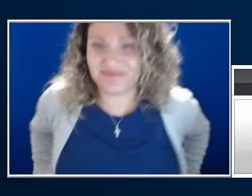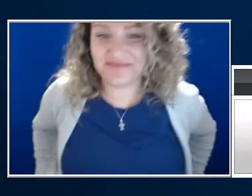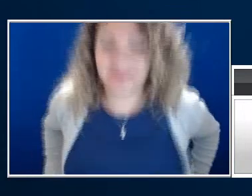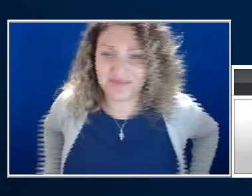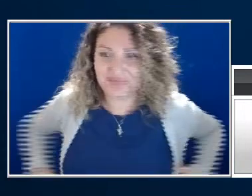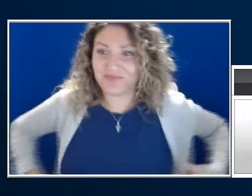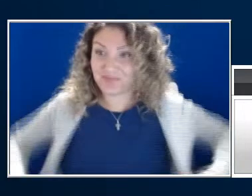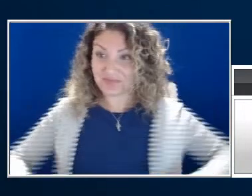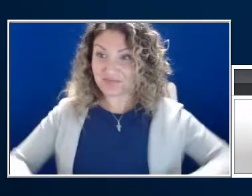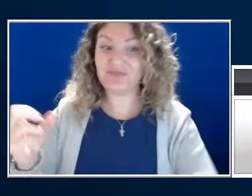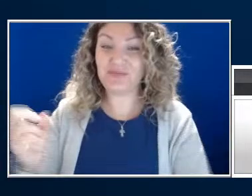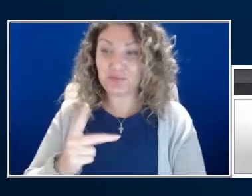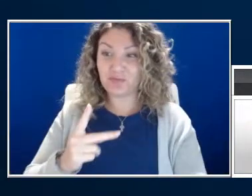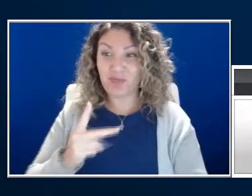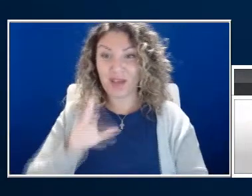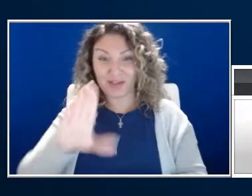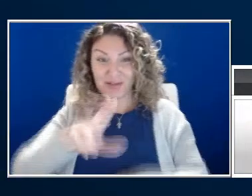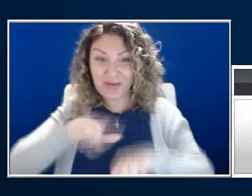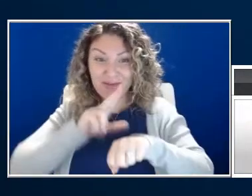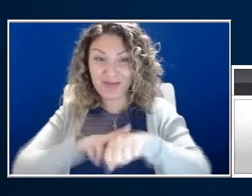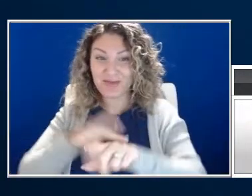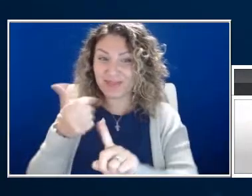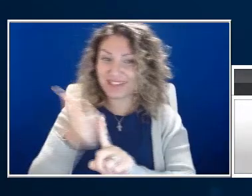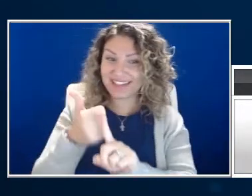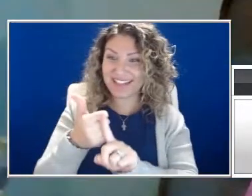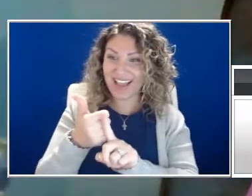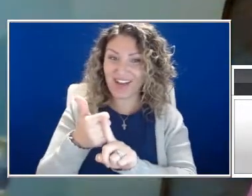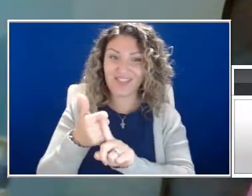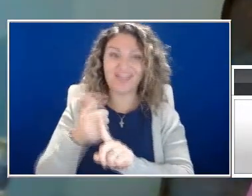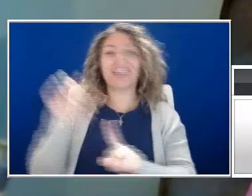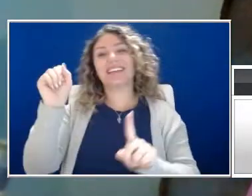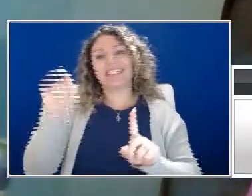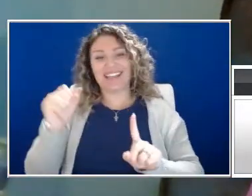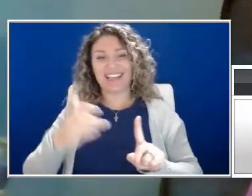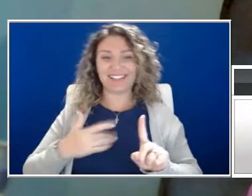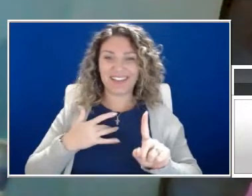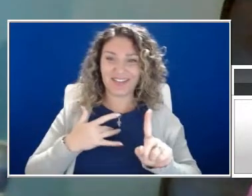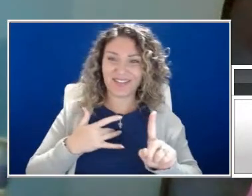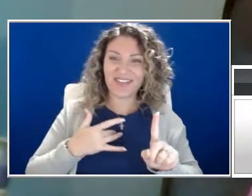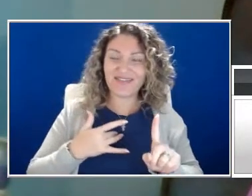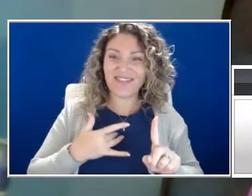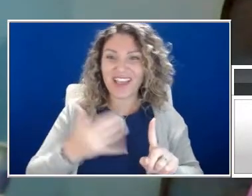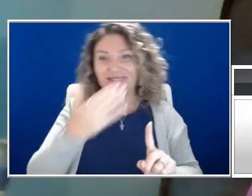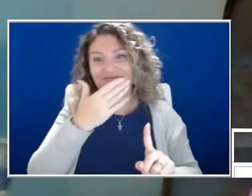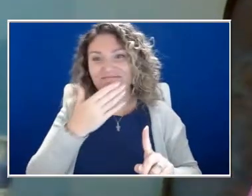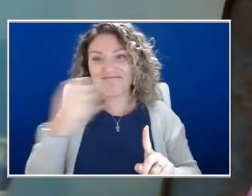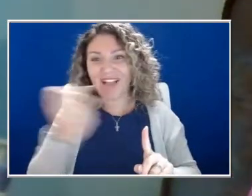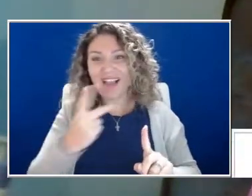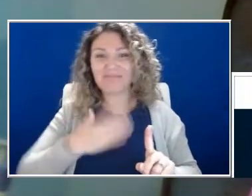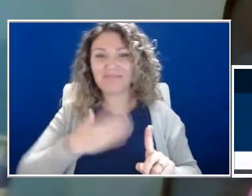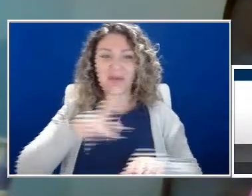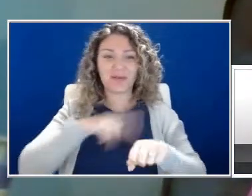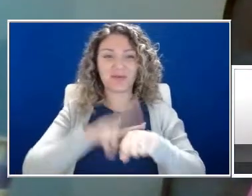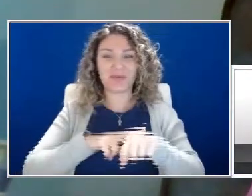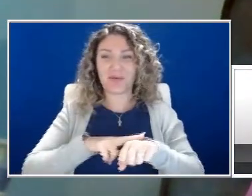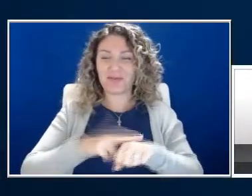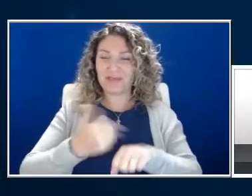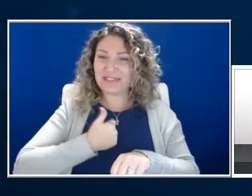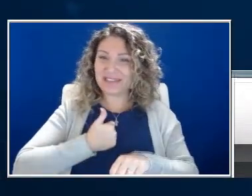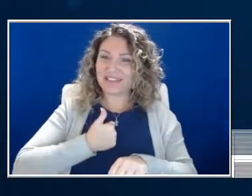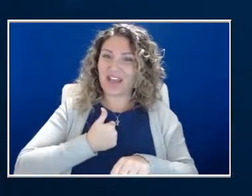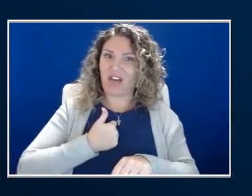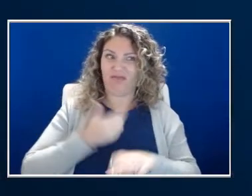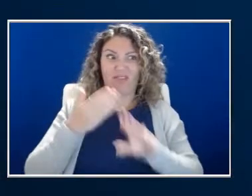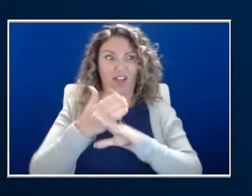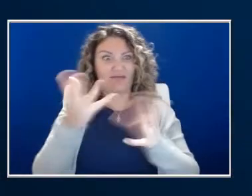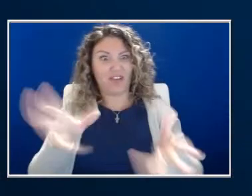again? I am. I feel like I am back to myself again after a very long time. So